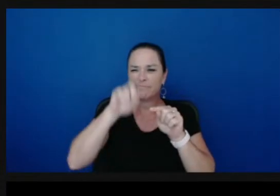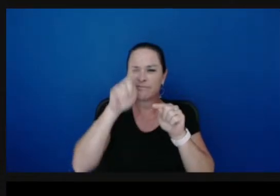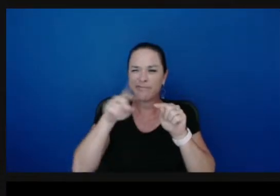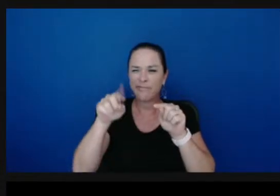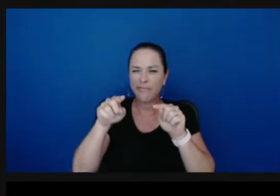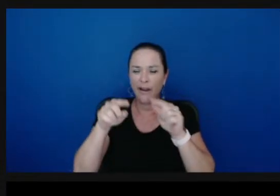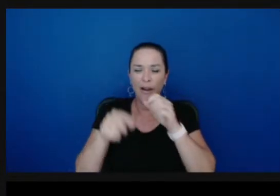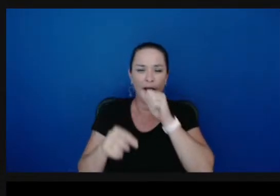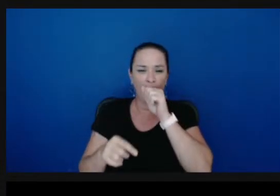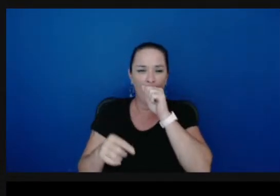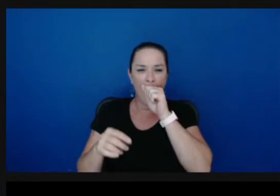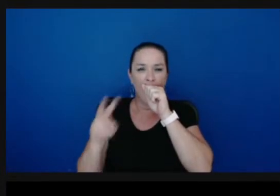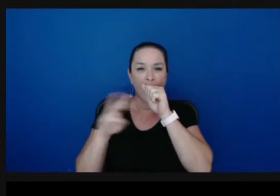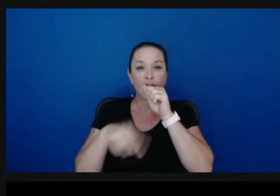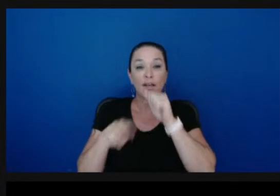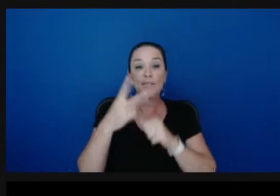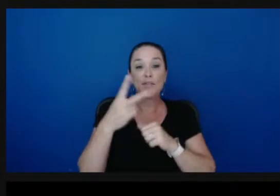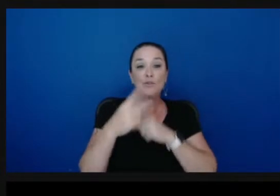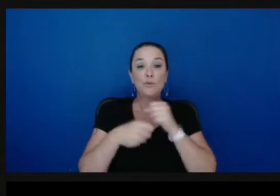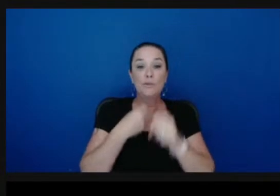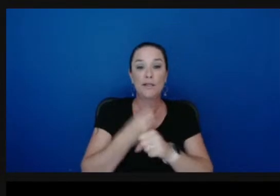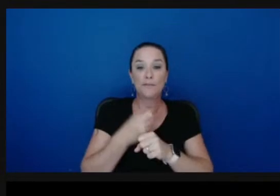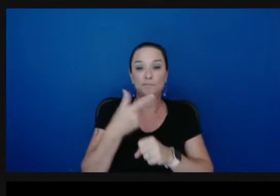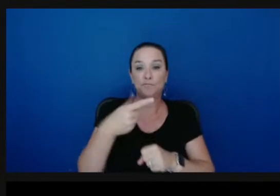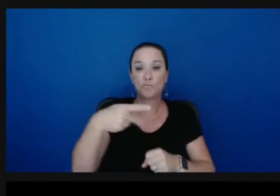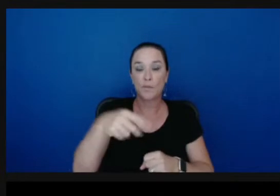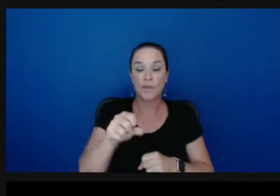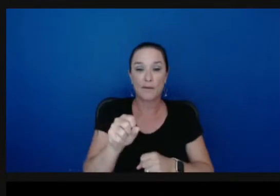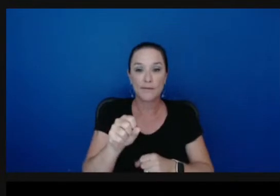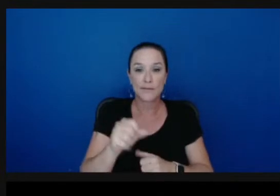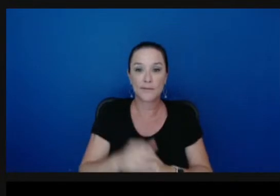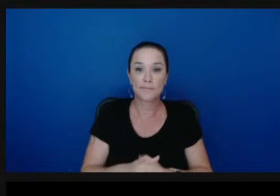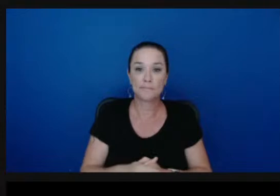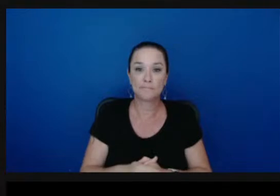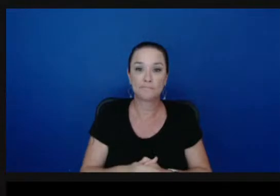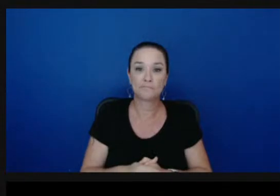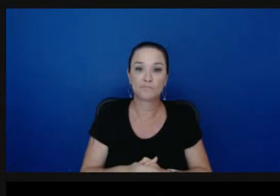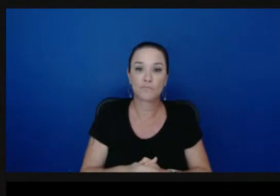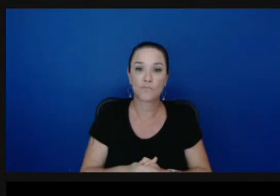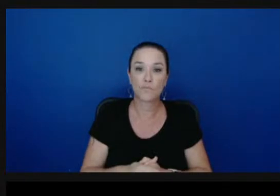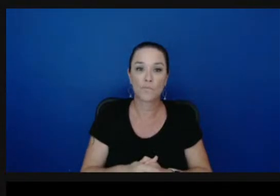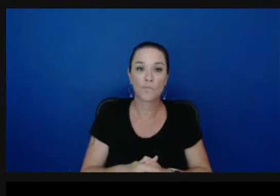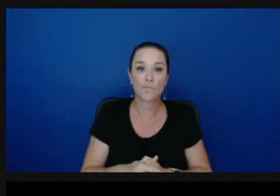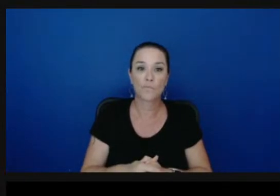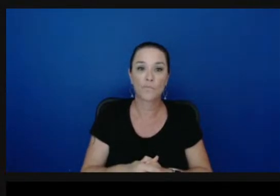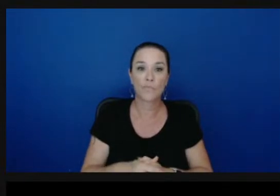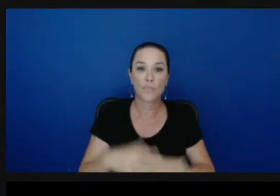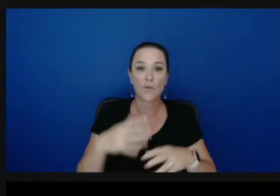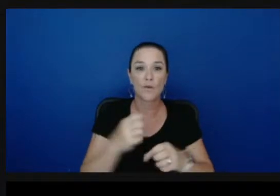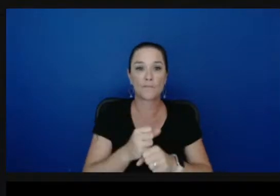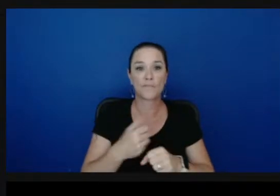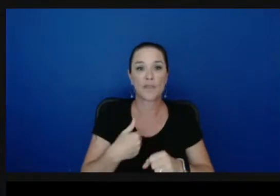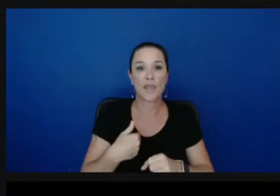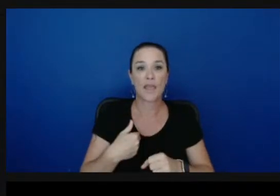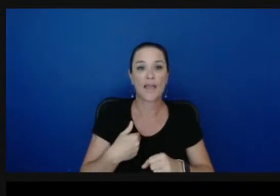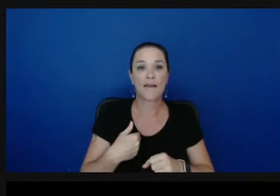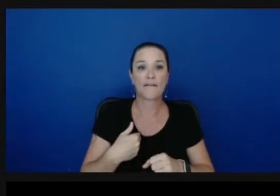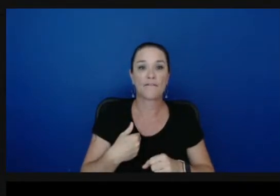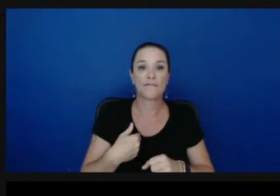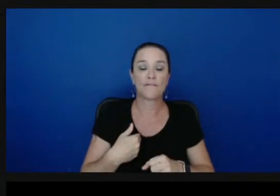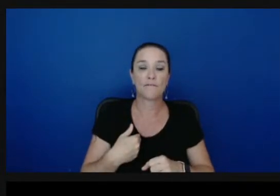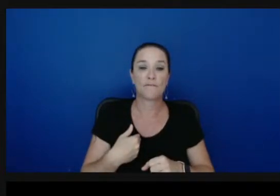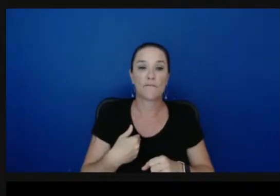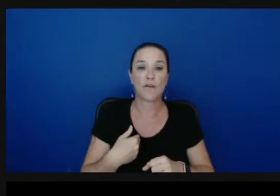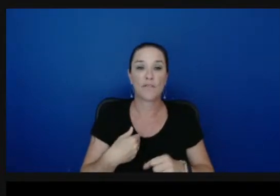like to look at our 2-year GPS plots from the USGS as well. Just to recap, these have 3 panels. The top panel is an